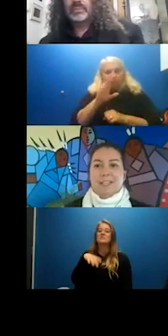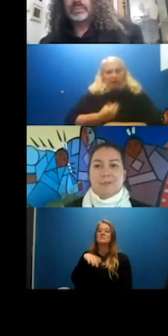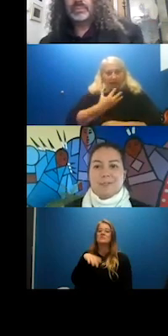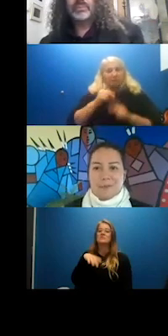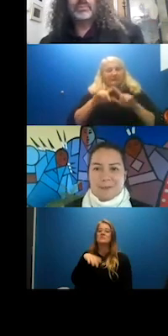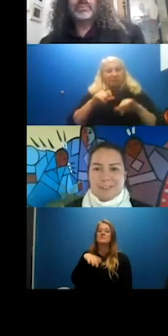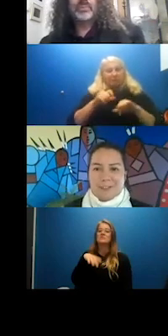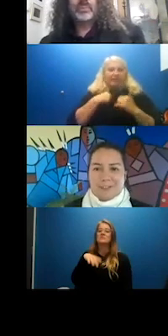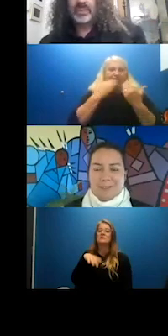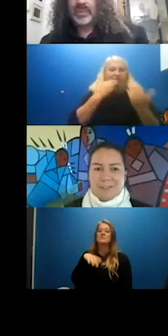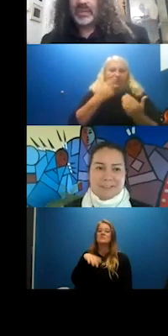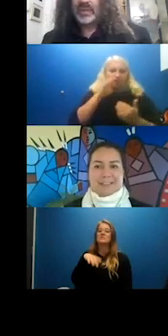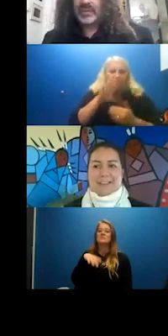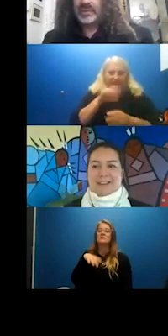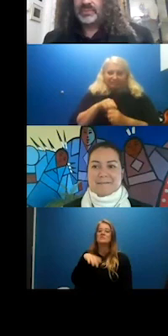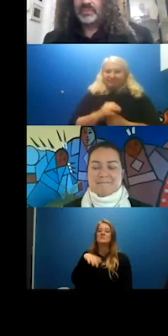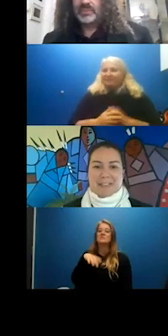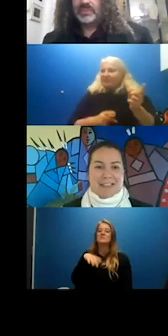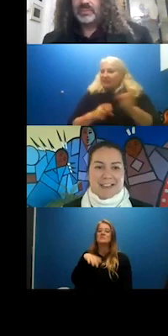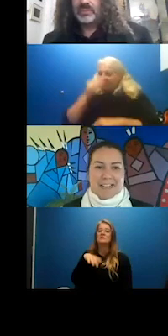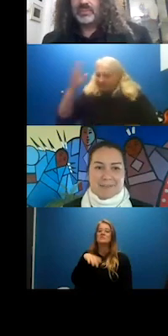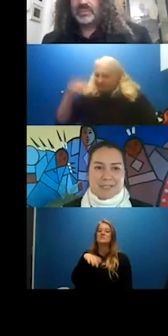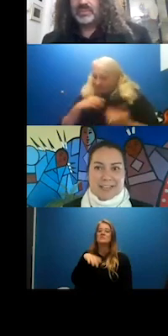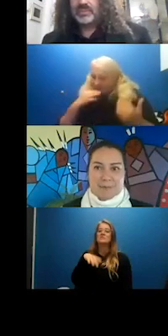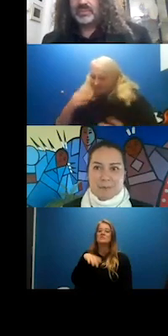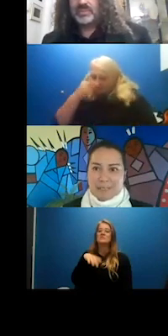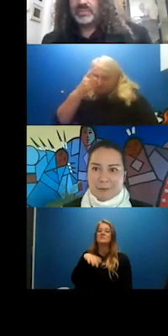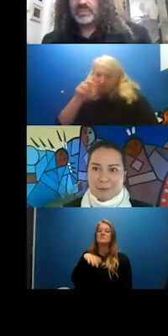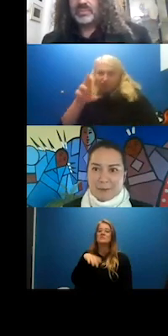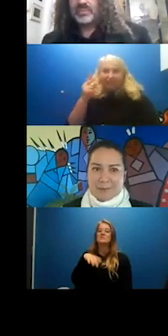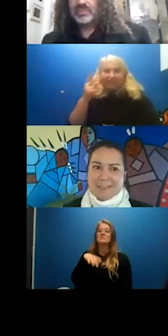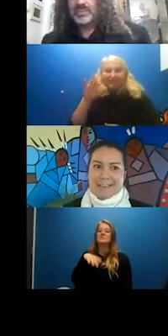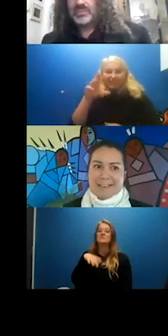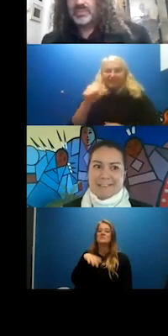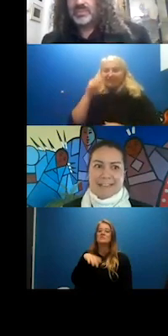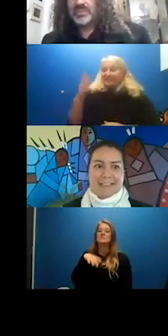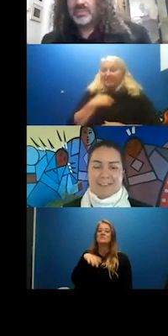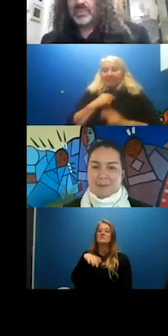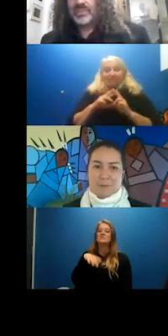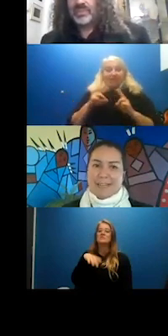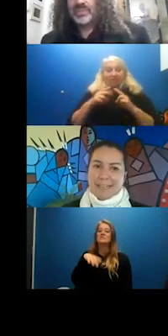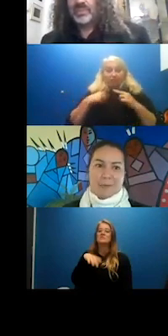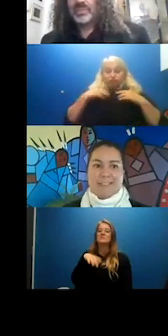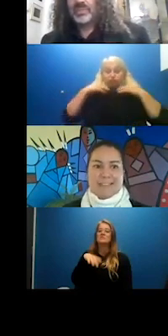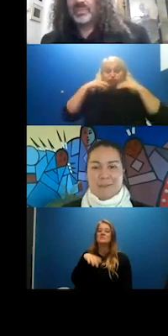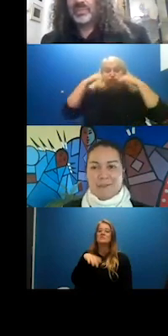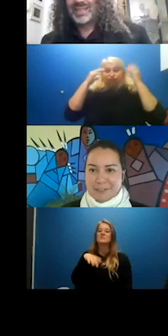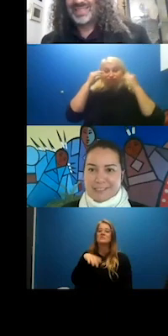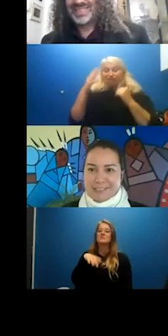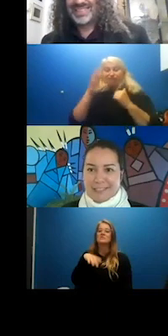Thank you so much, Dr. Thira. I have to say I'm really overwhelmed, and I've been writing notes